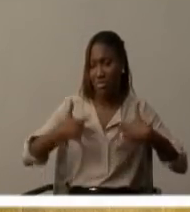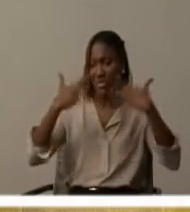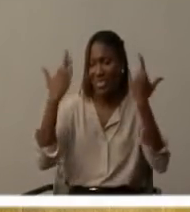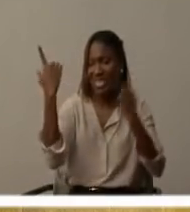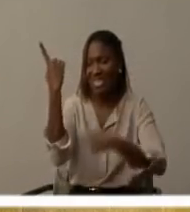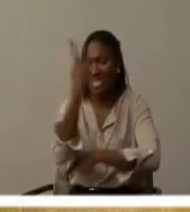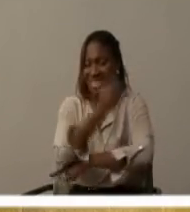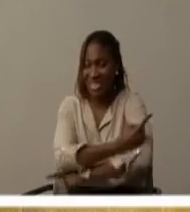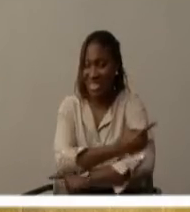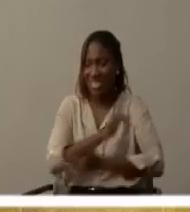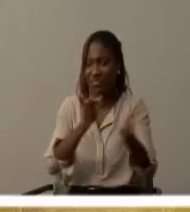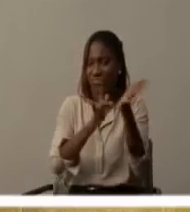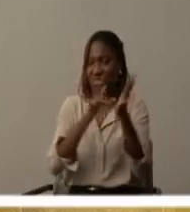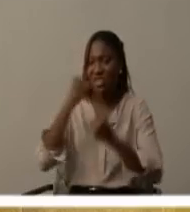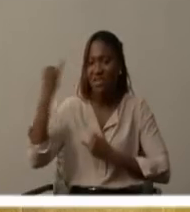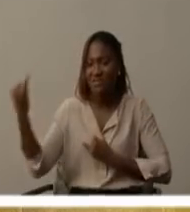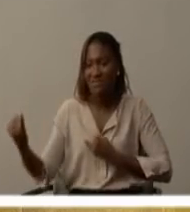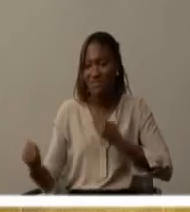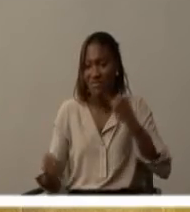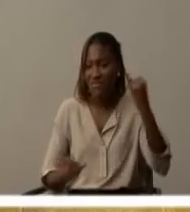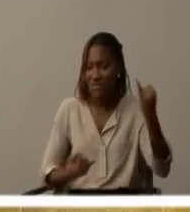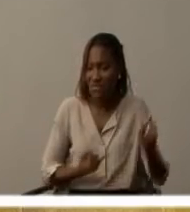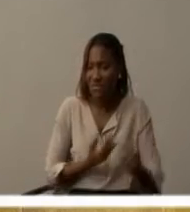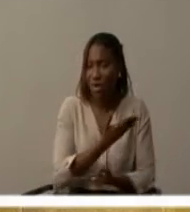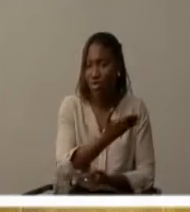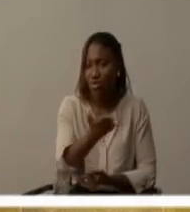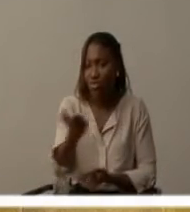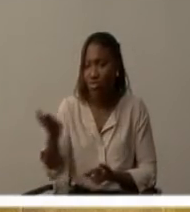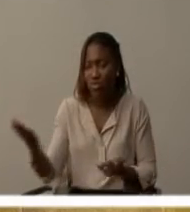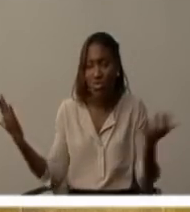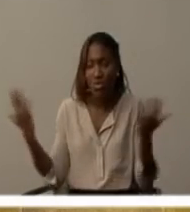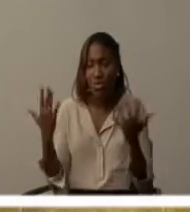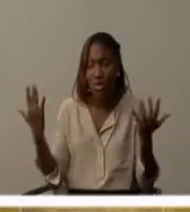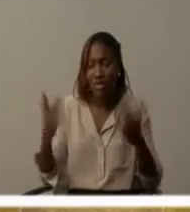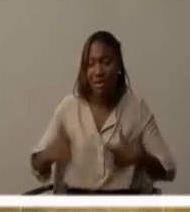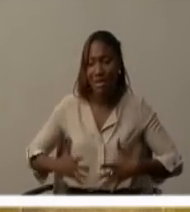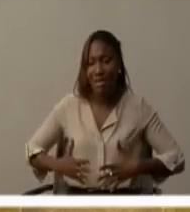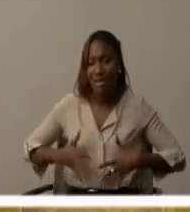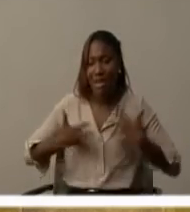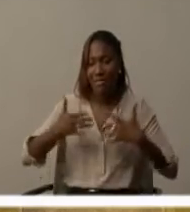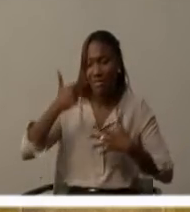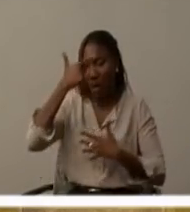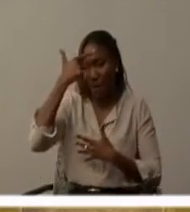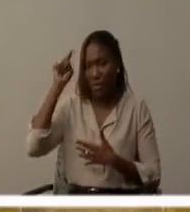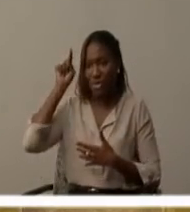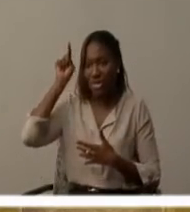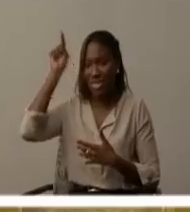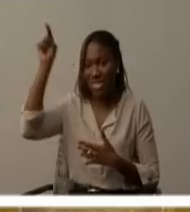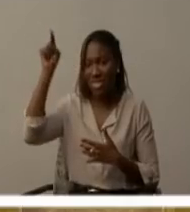communion, he invites you to life because he is the bread of life.